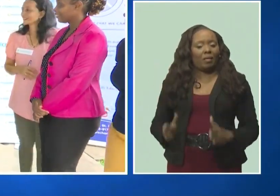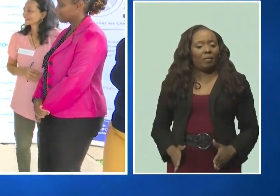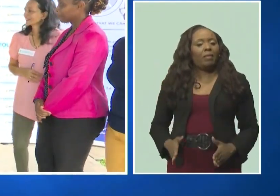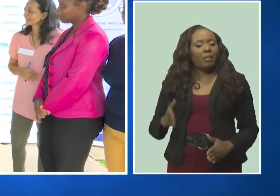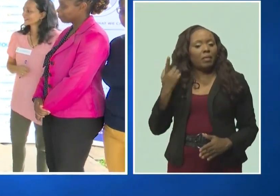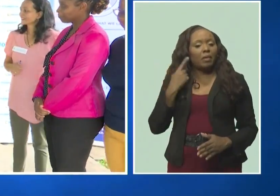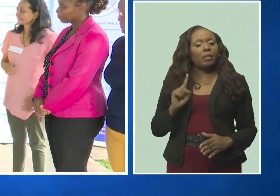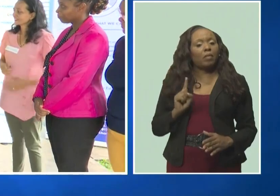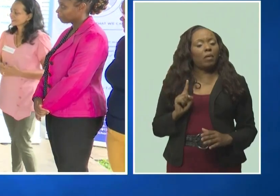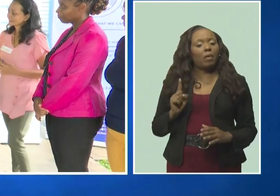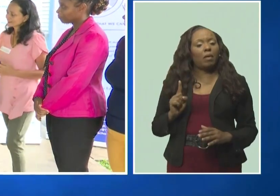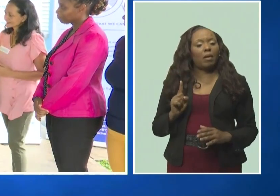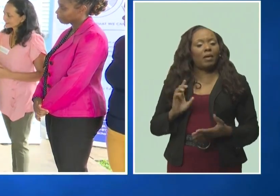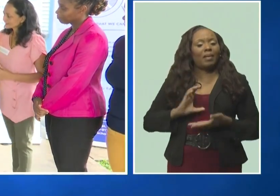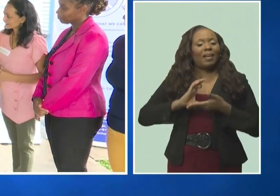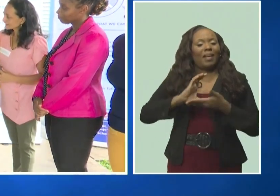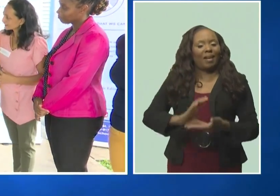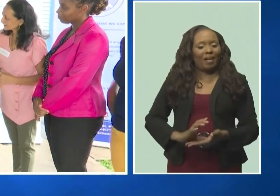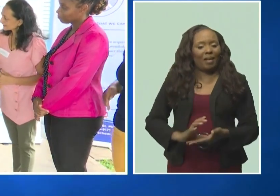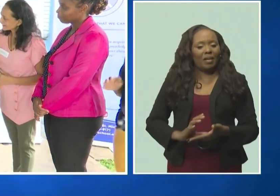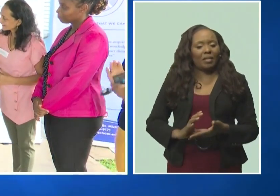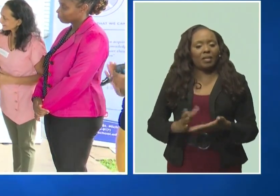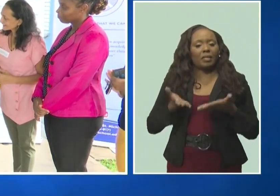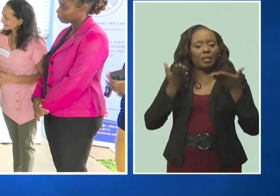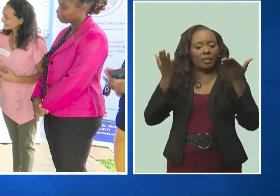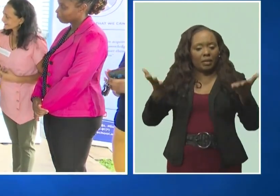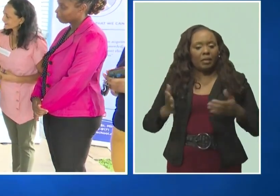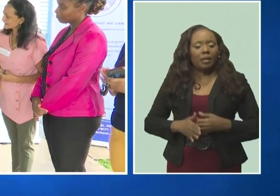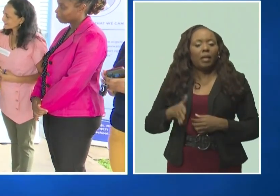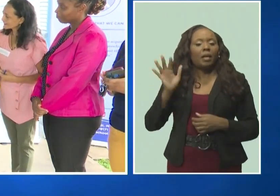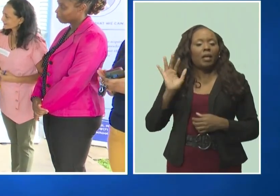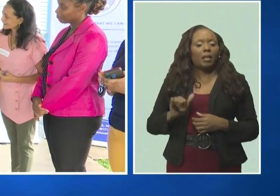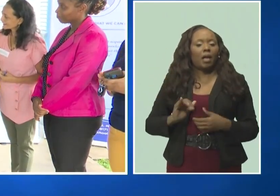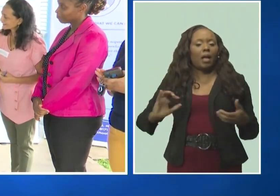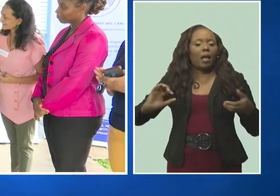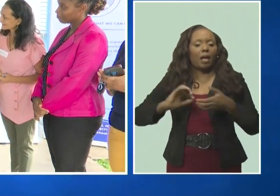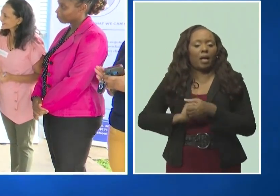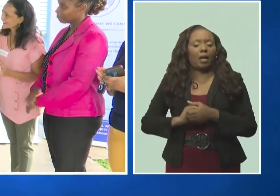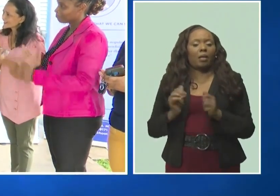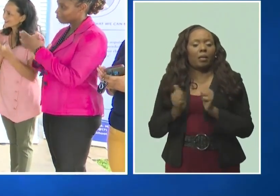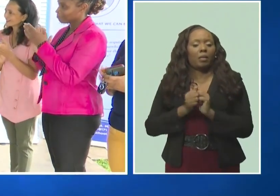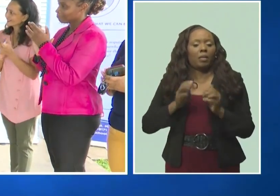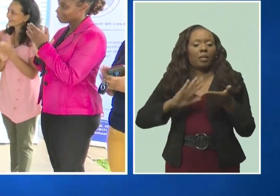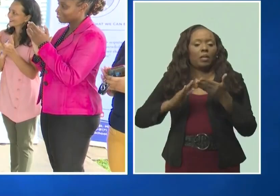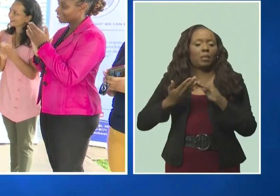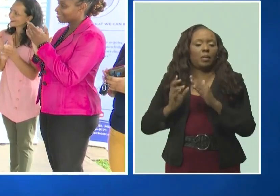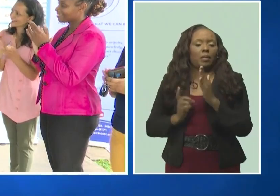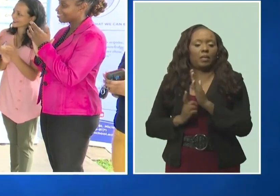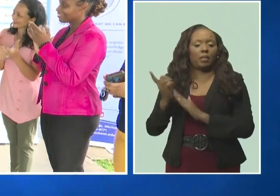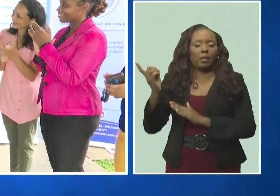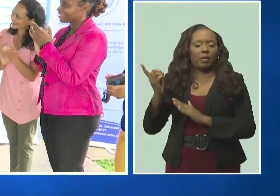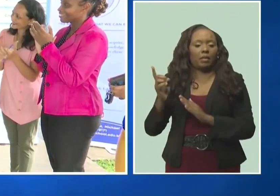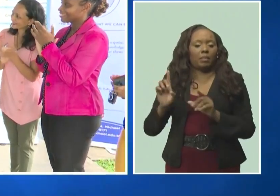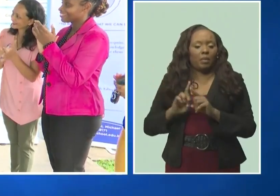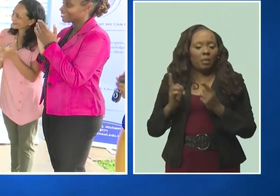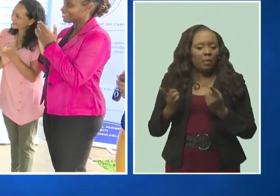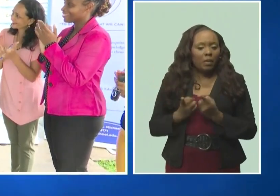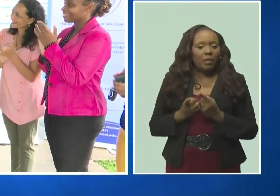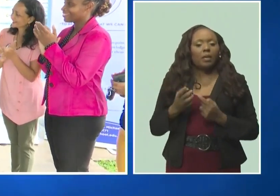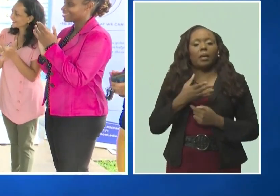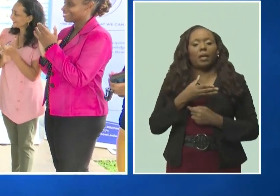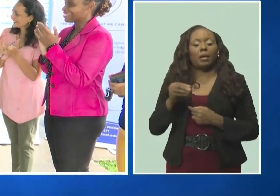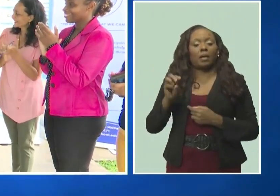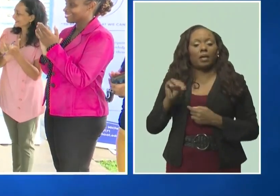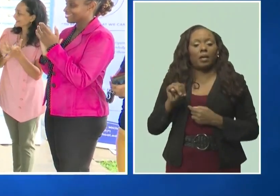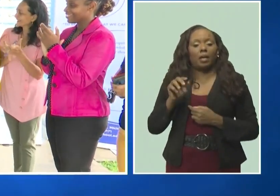Foundation Caribbean Inc., Dr. Kandamaran Krishnamurti. The foundation has joined forces with the Community Development Department